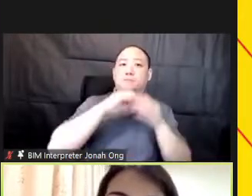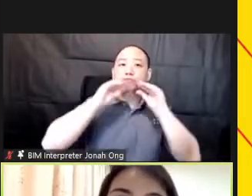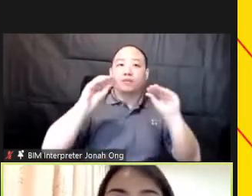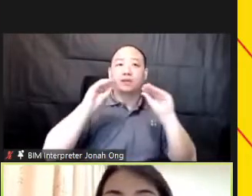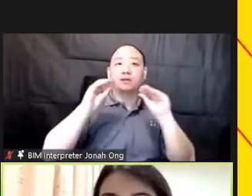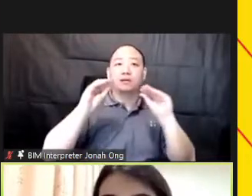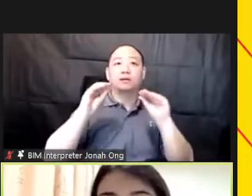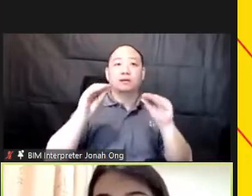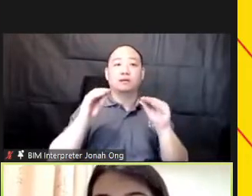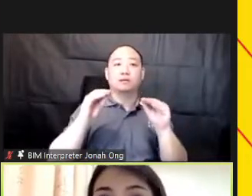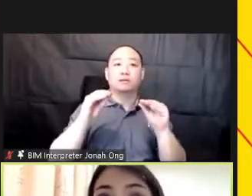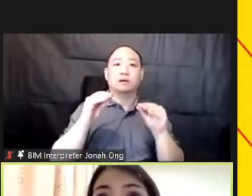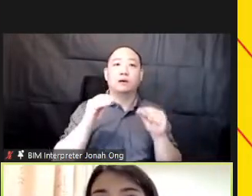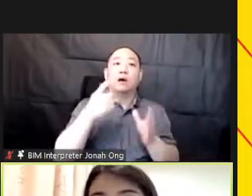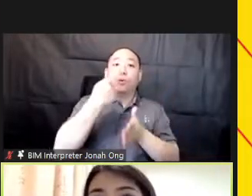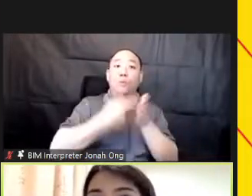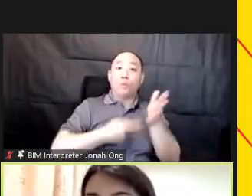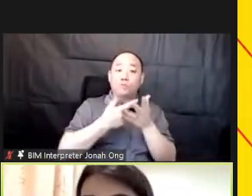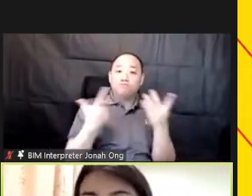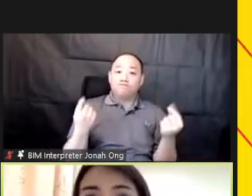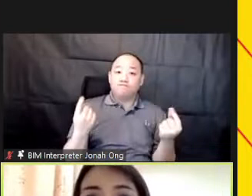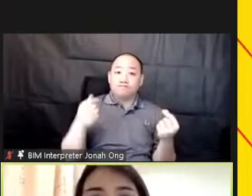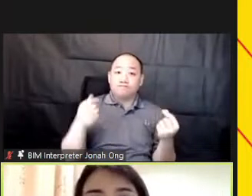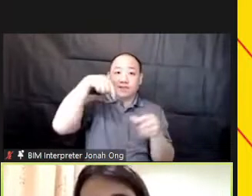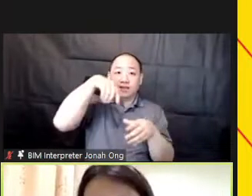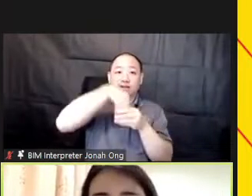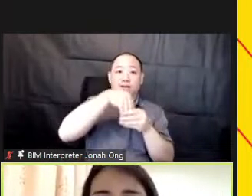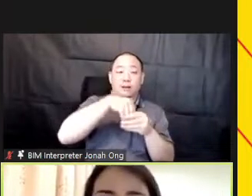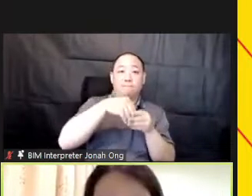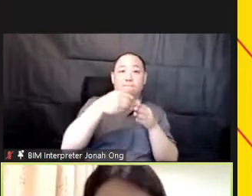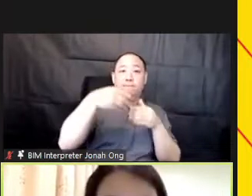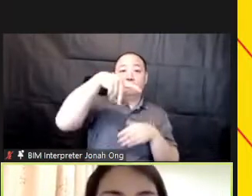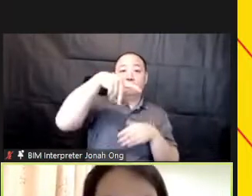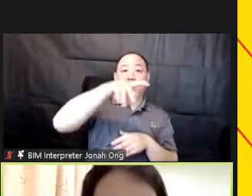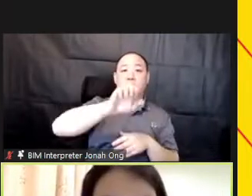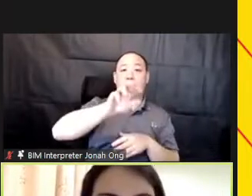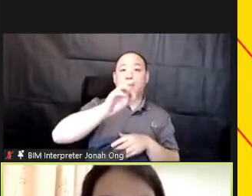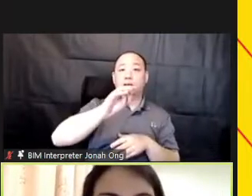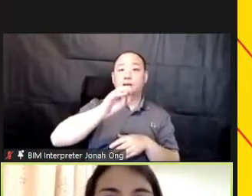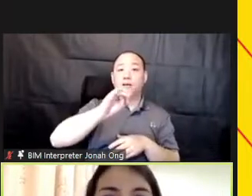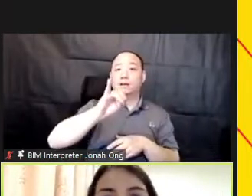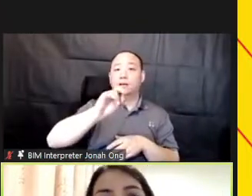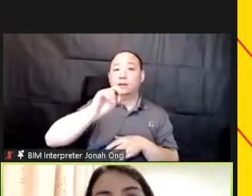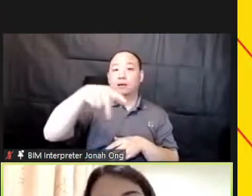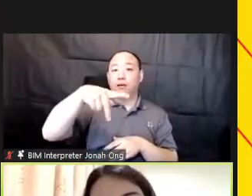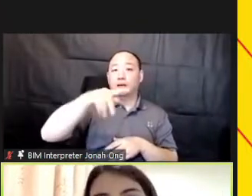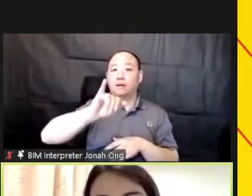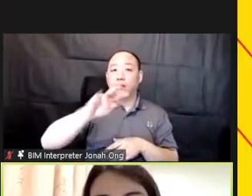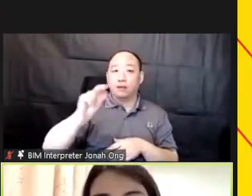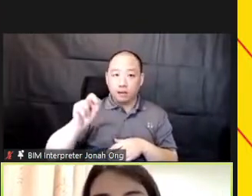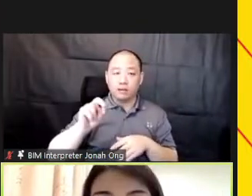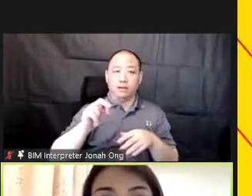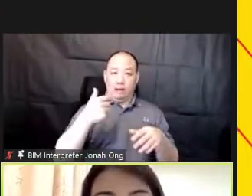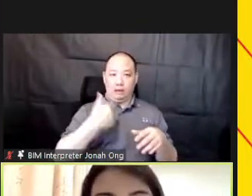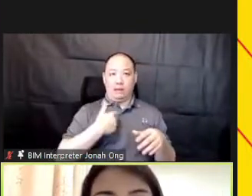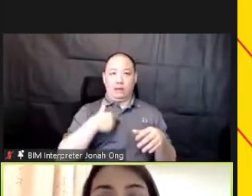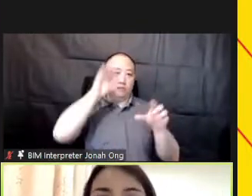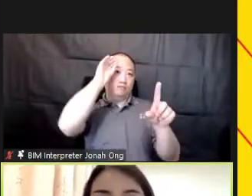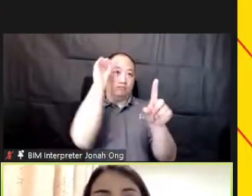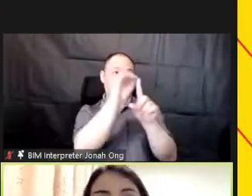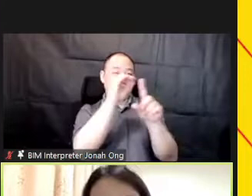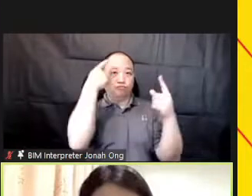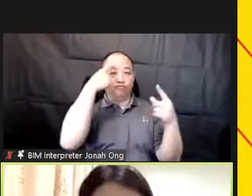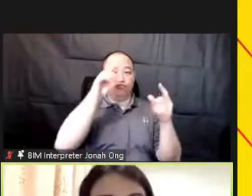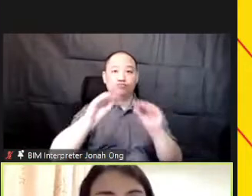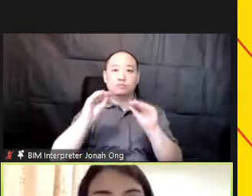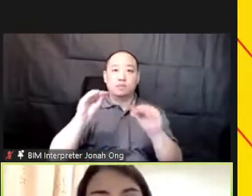at Pemimpin is helping school leaders to look at their role, not just as an administrative role, but how can I be a community leader and